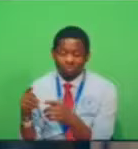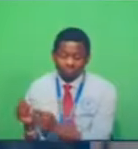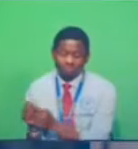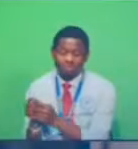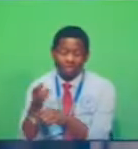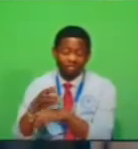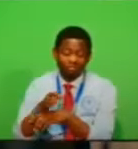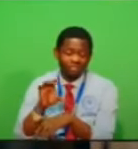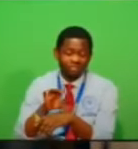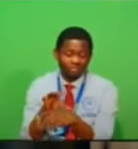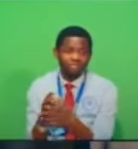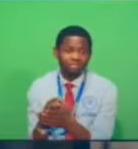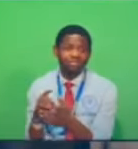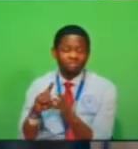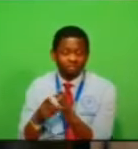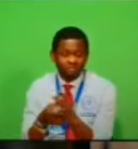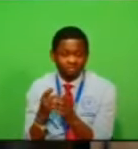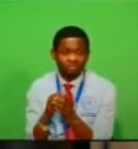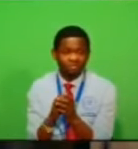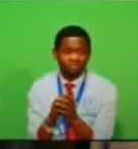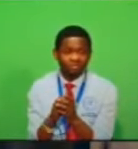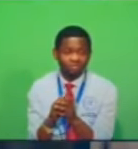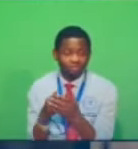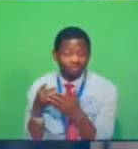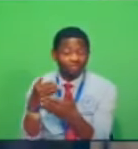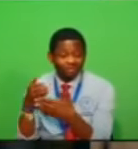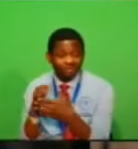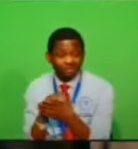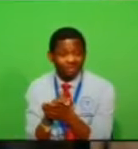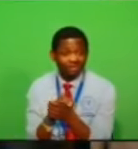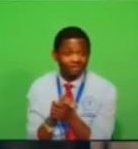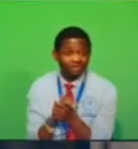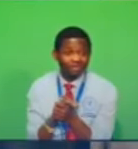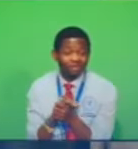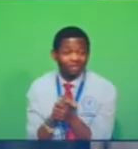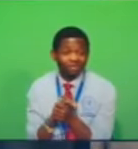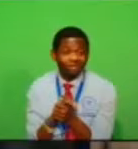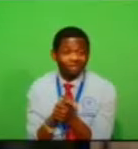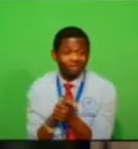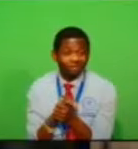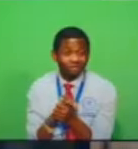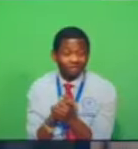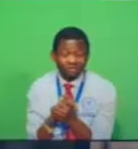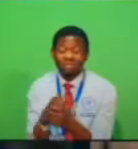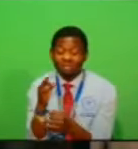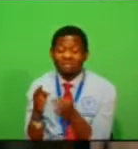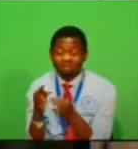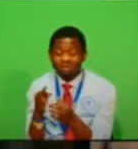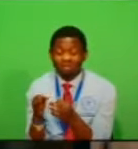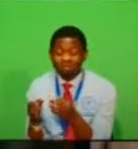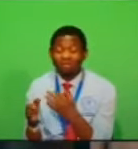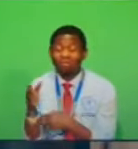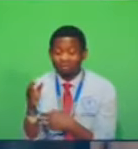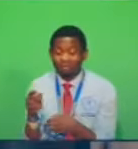after church, and then I went close to her that, and do you know the words I used? I said, if God permits, we